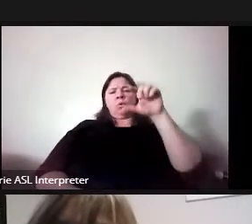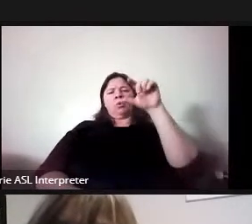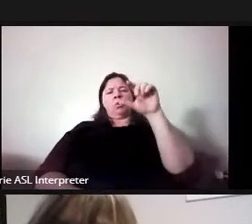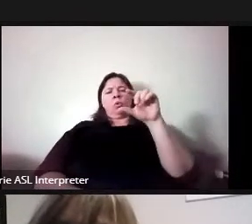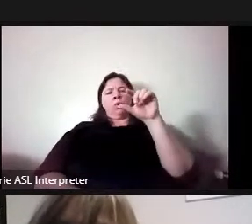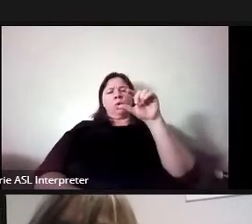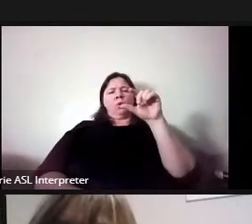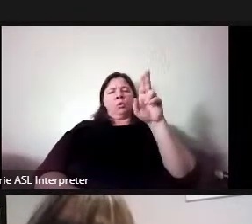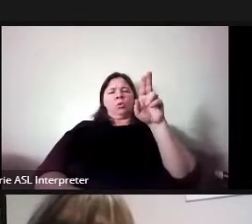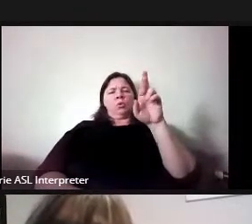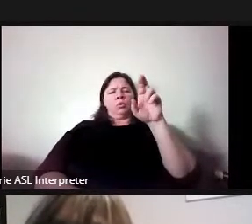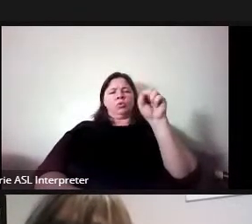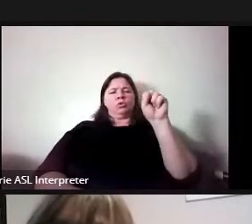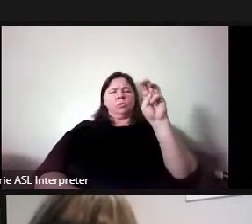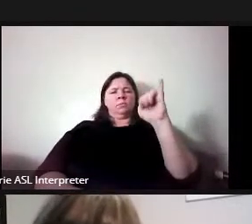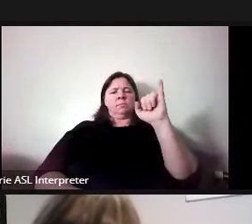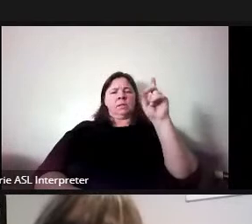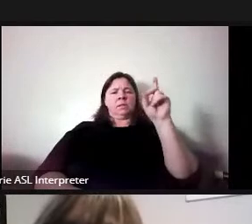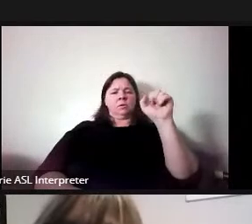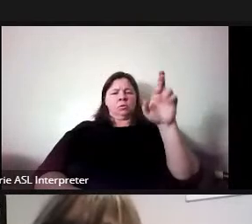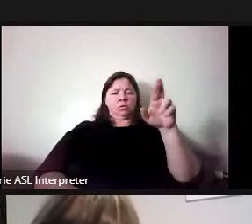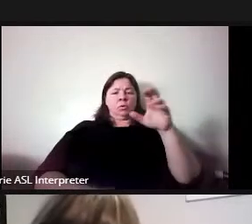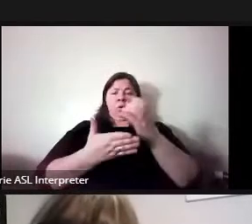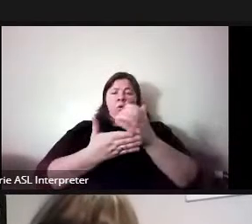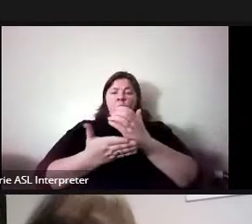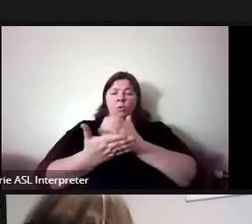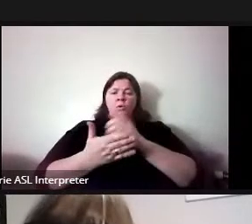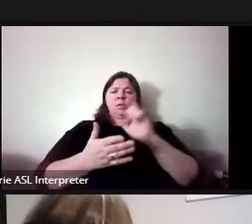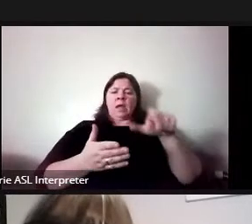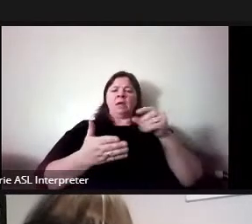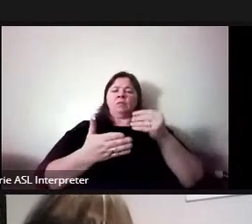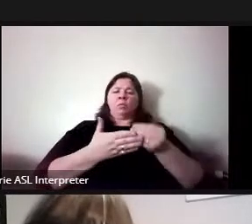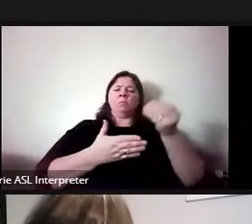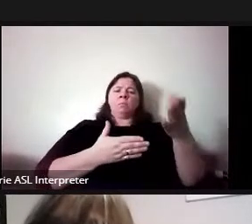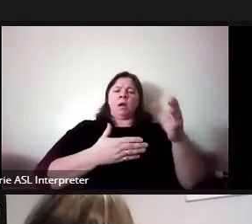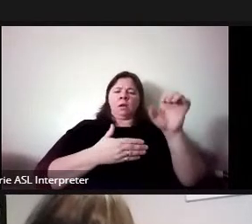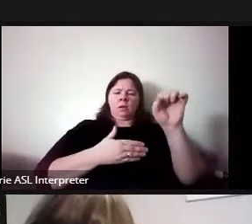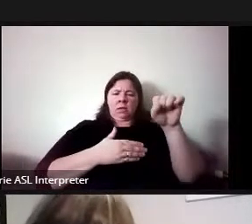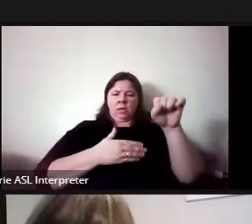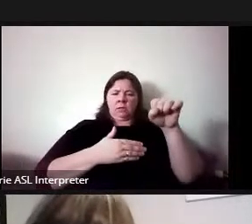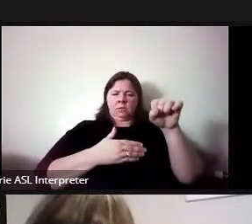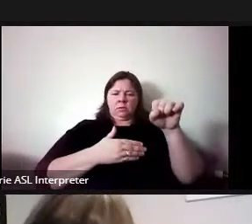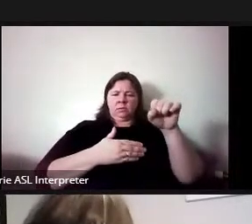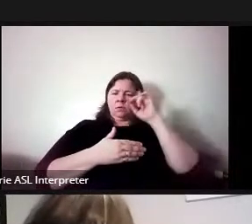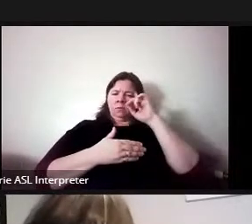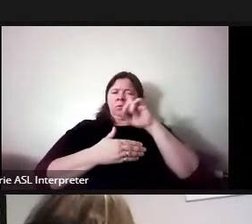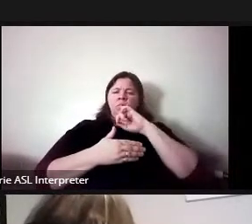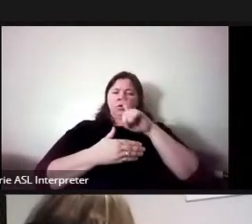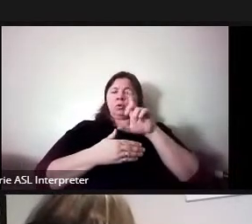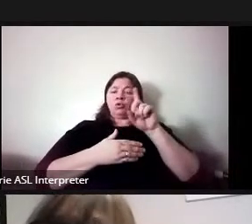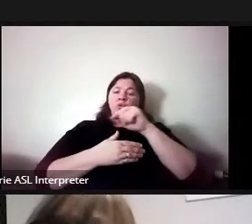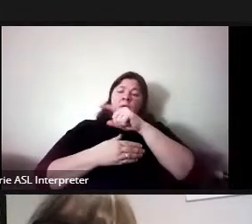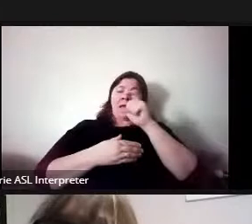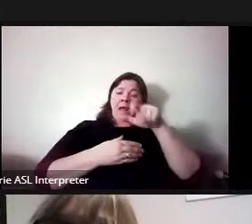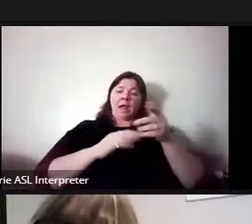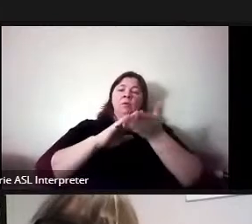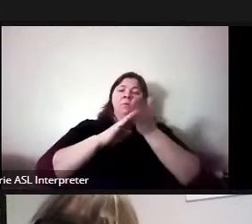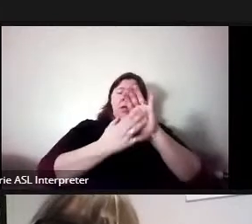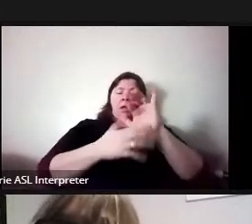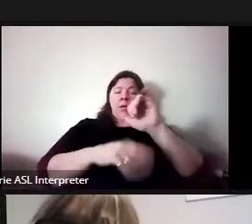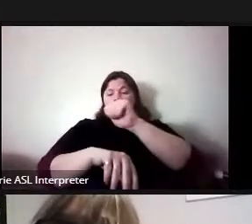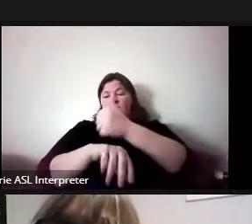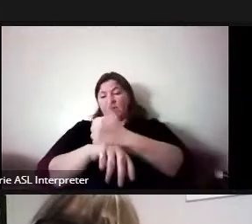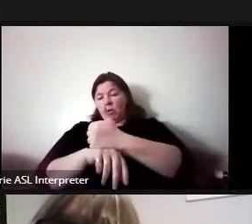Marty can answer it. Yeah. The courses they have to buy. Yes, definitely. No, do they have to become a